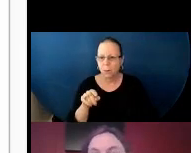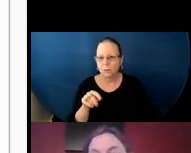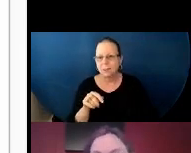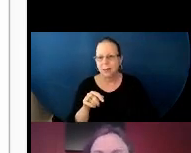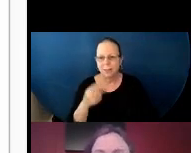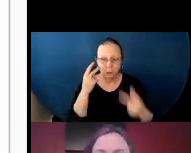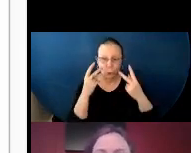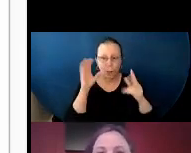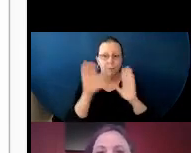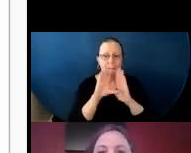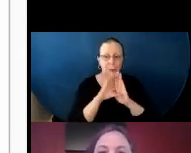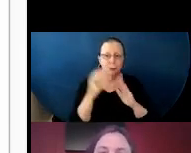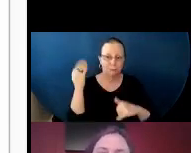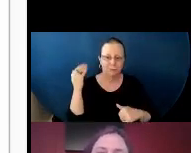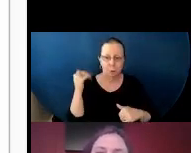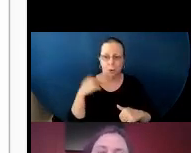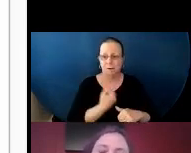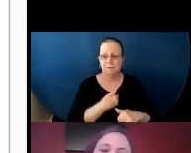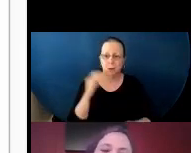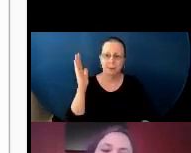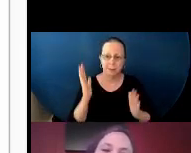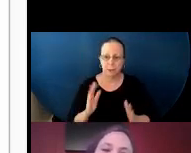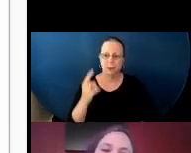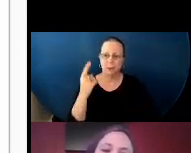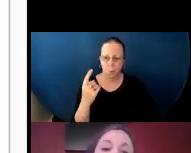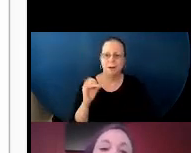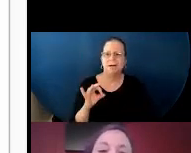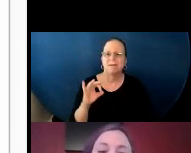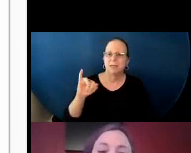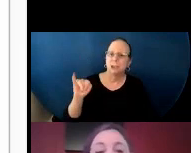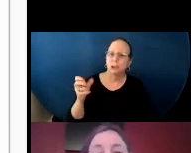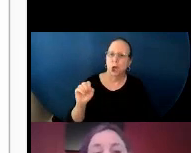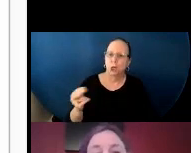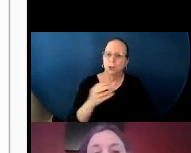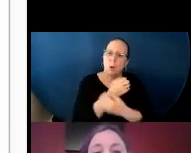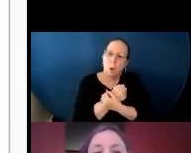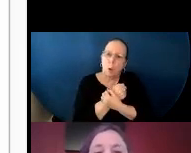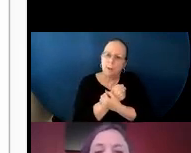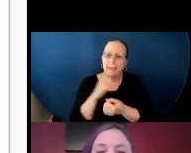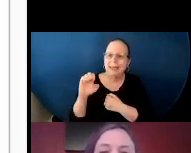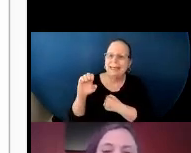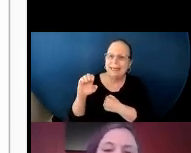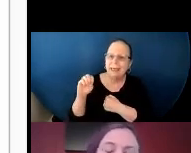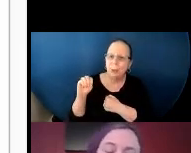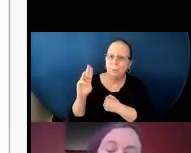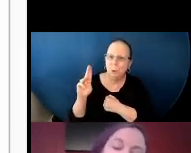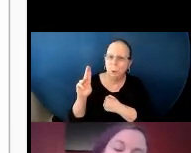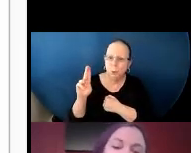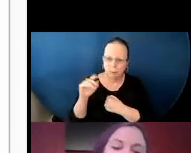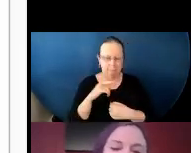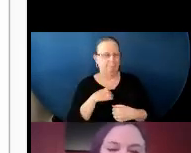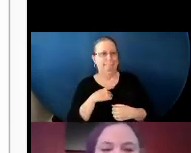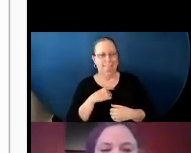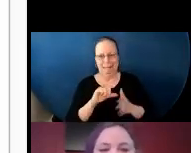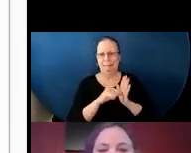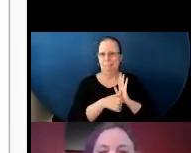saw the pictures earlier of our speakers, there's one of Josh holding an emu, which we were pretty impressed